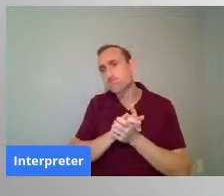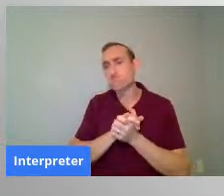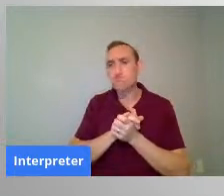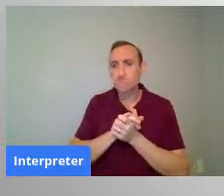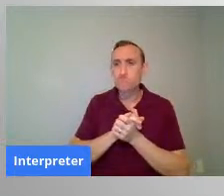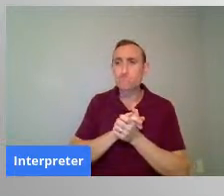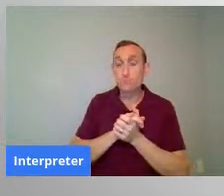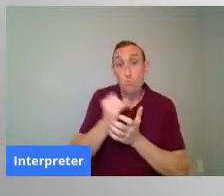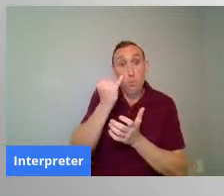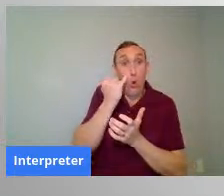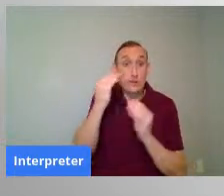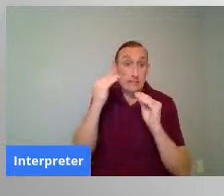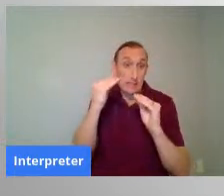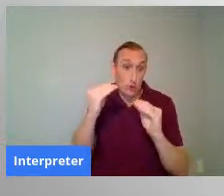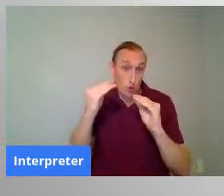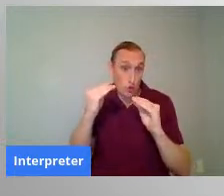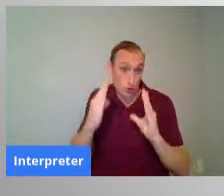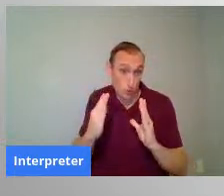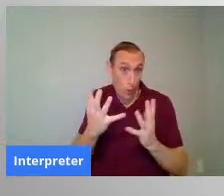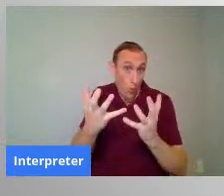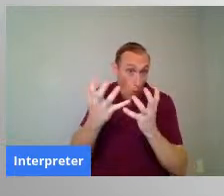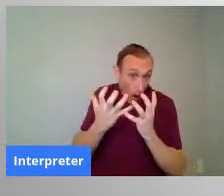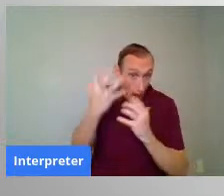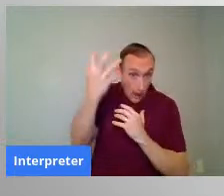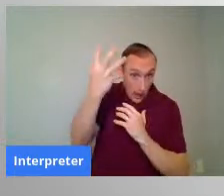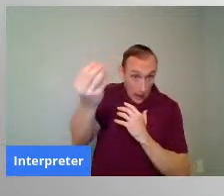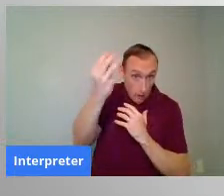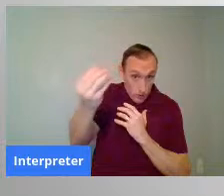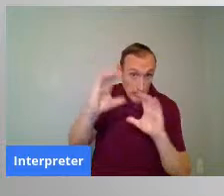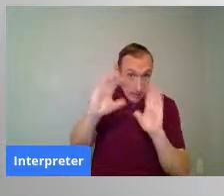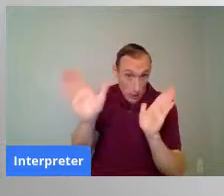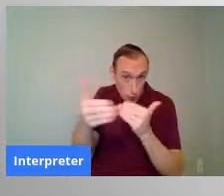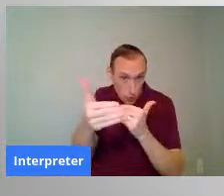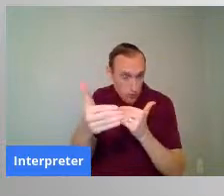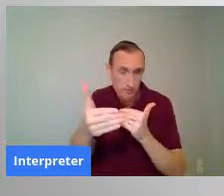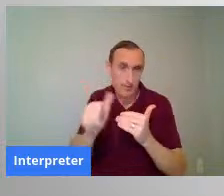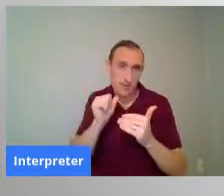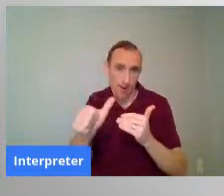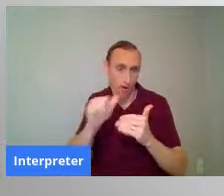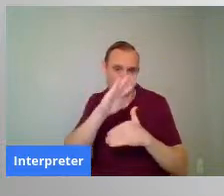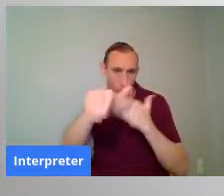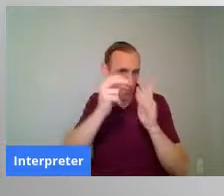like an outdoor classroom, and I know that may not be conducive for all people.